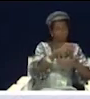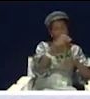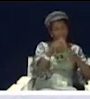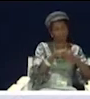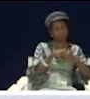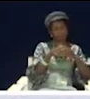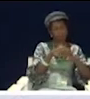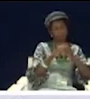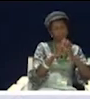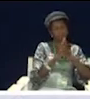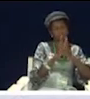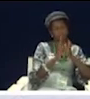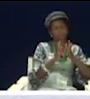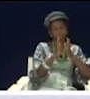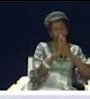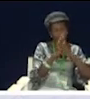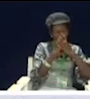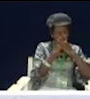prayer.